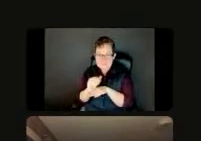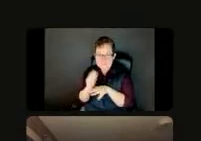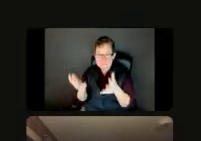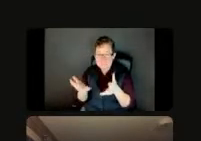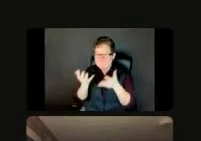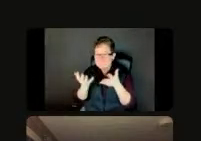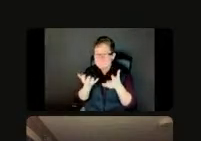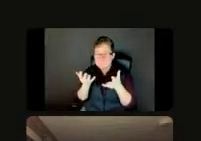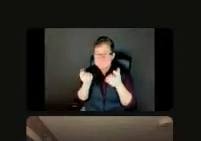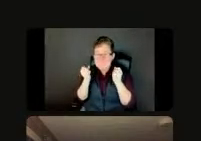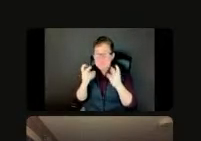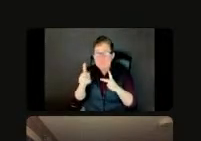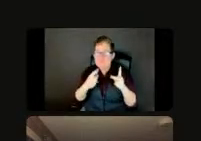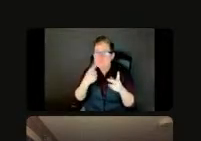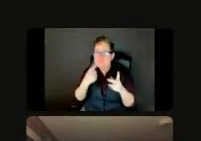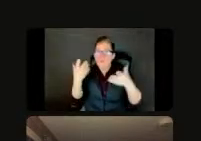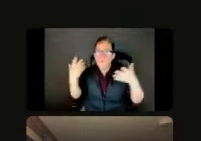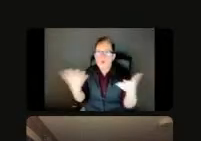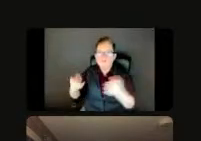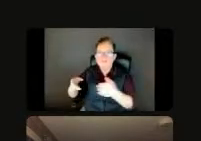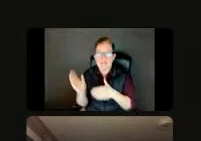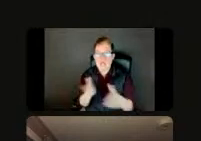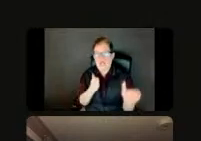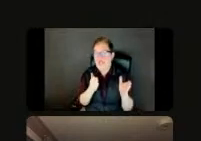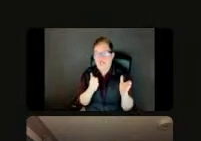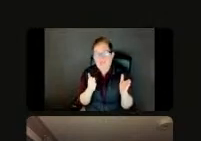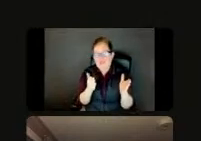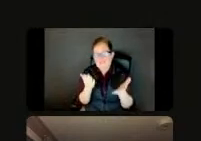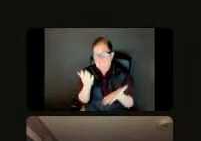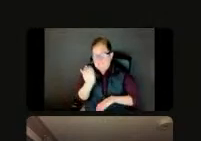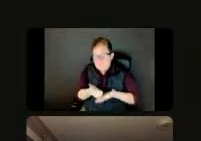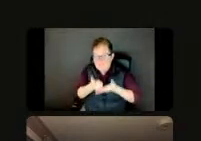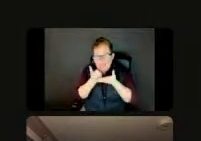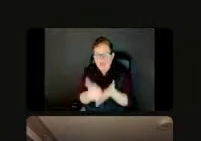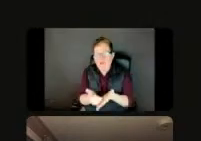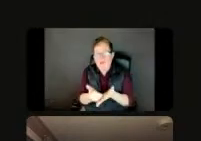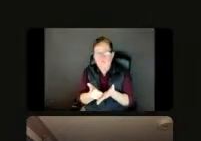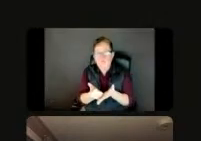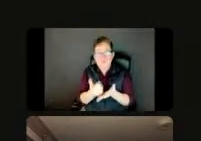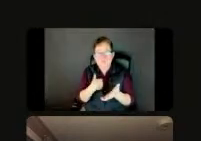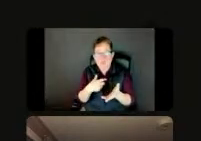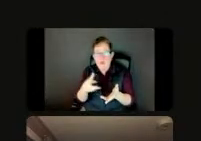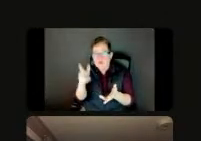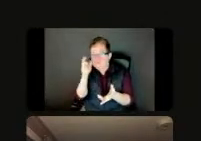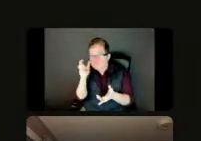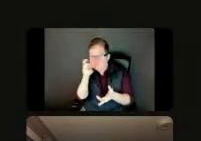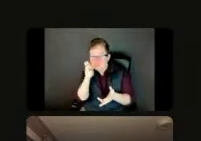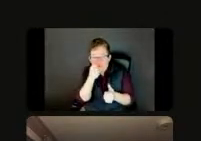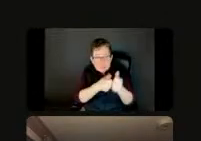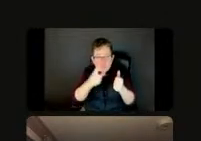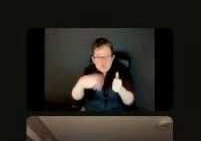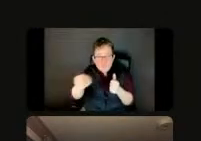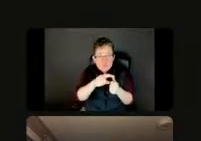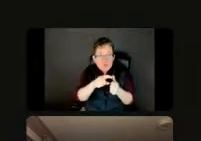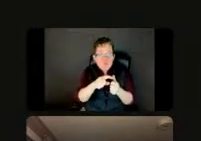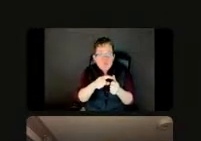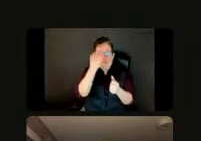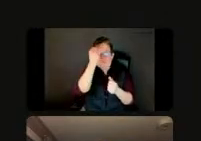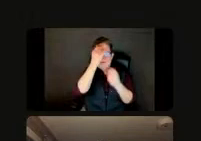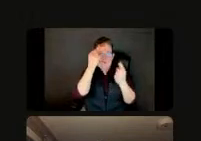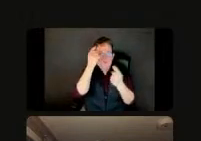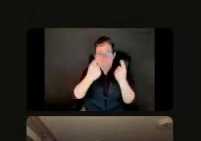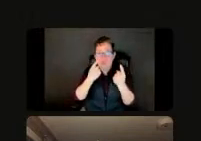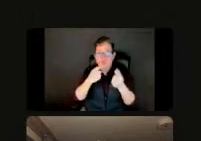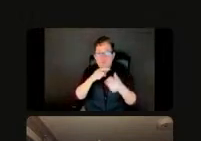a lot of people say, what's the plan? And it might help, as I've listened with each of you, to hear and to think about a